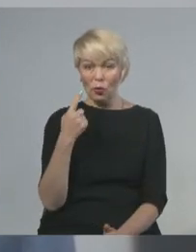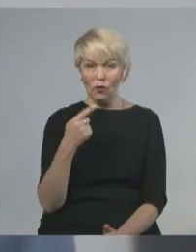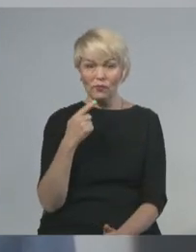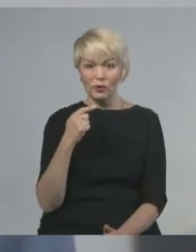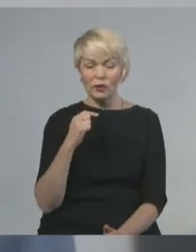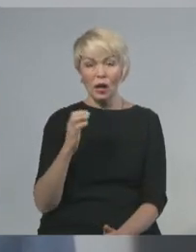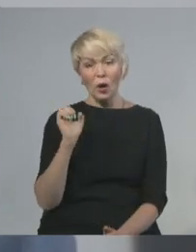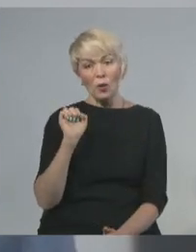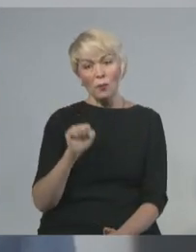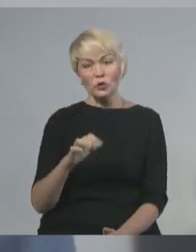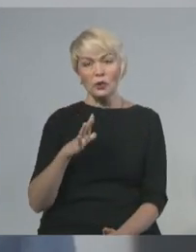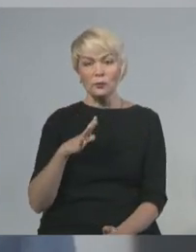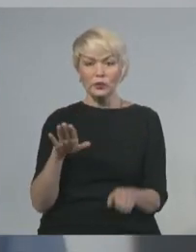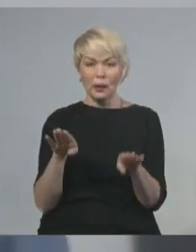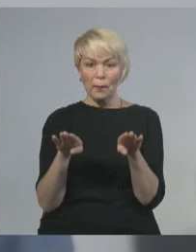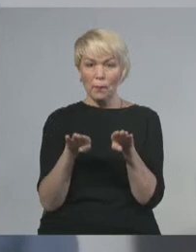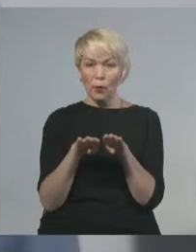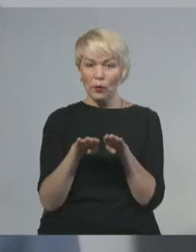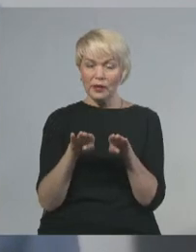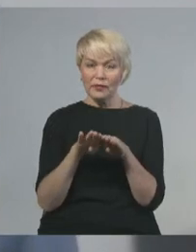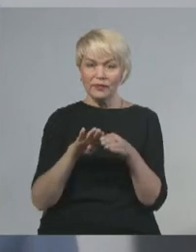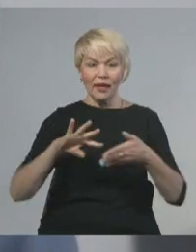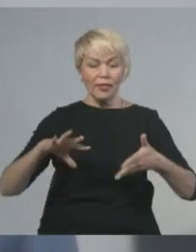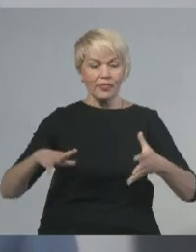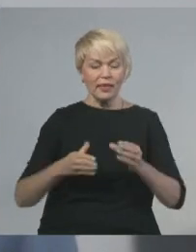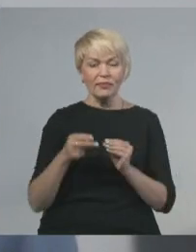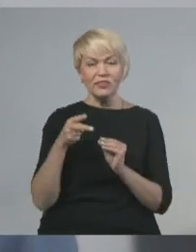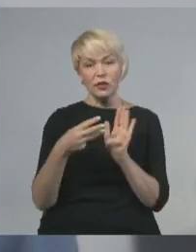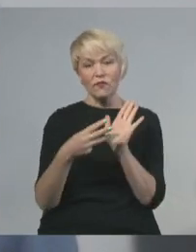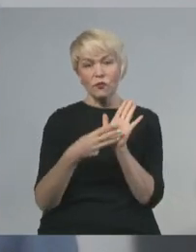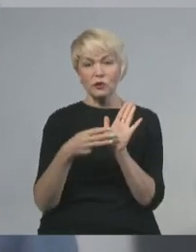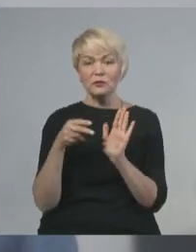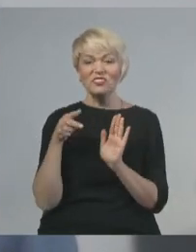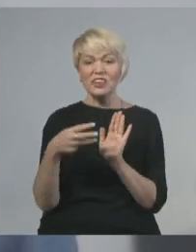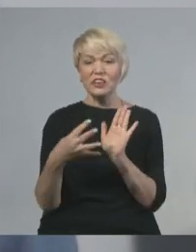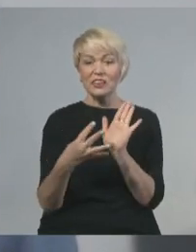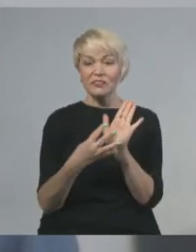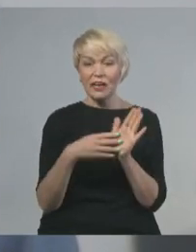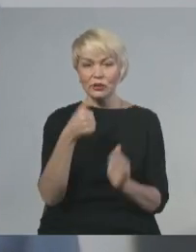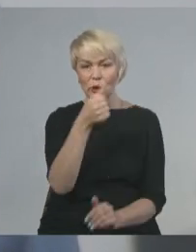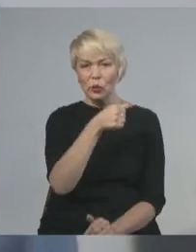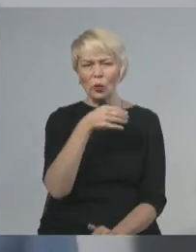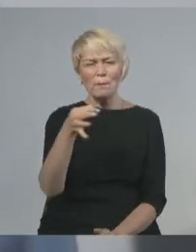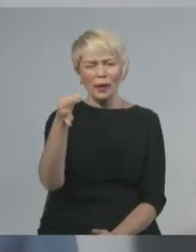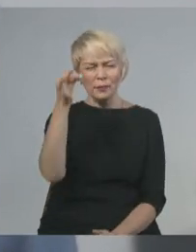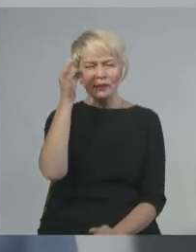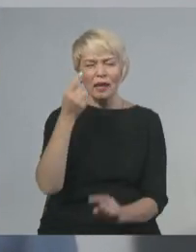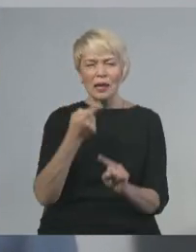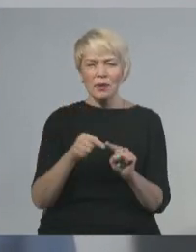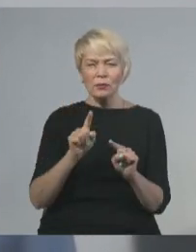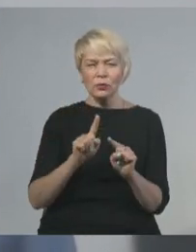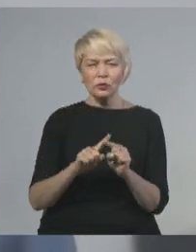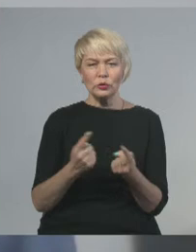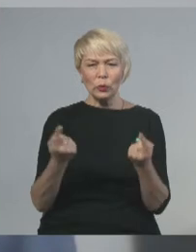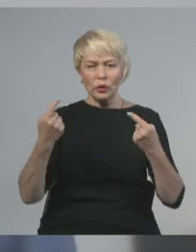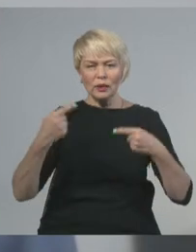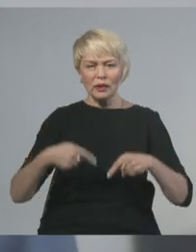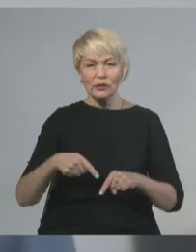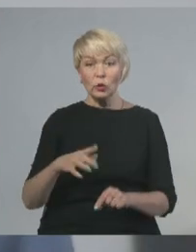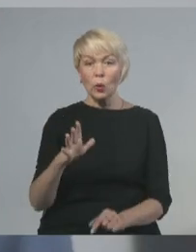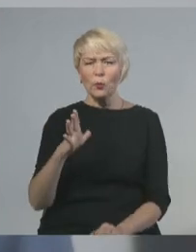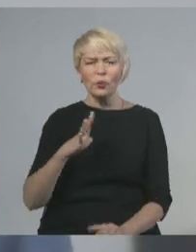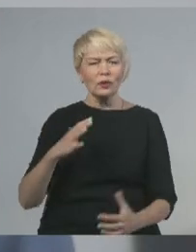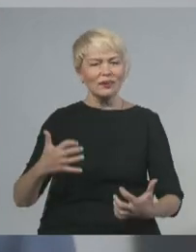consequences of 2008 and 2009 we all remember that that was pretty bad this thing was